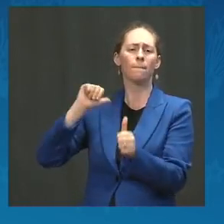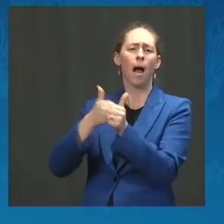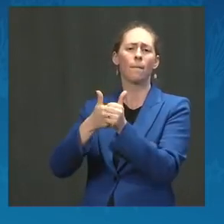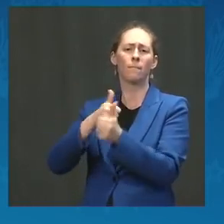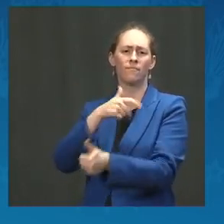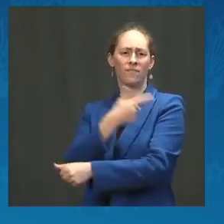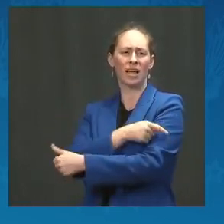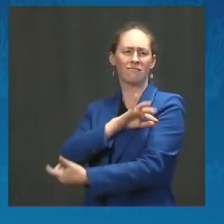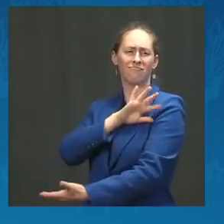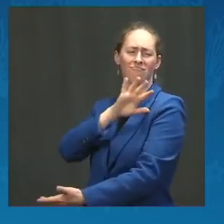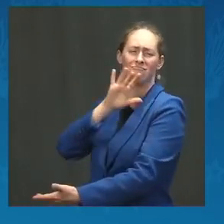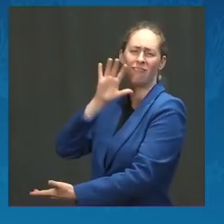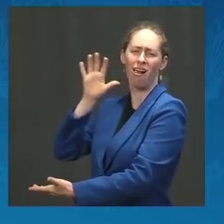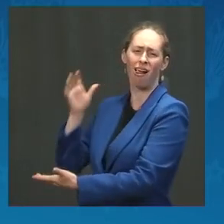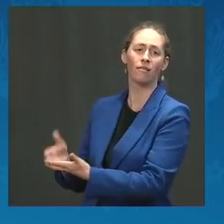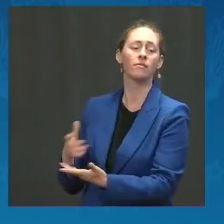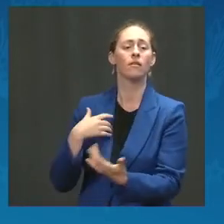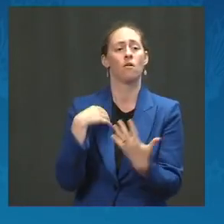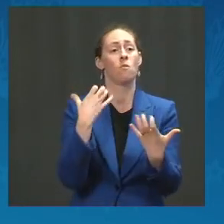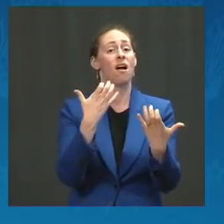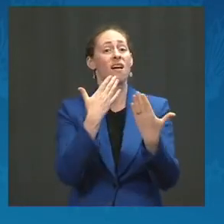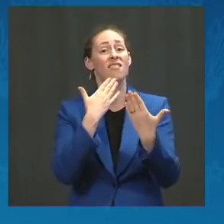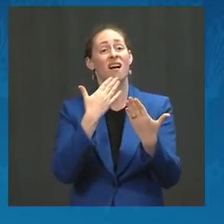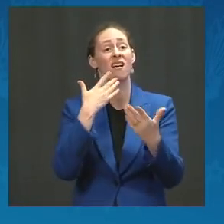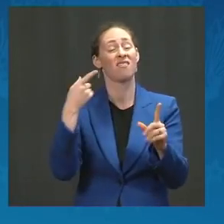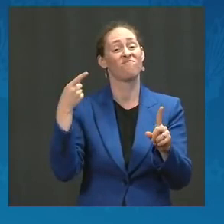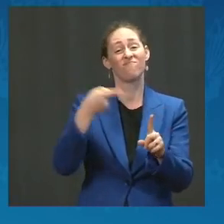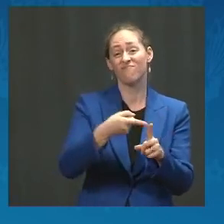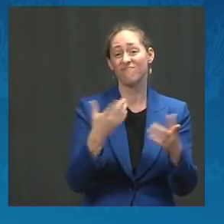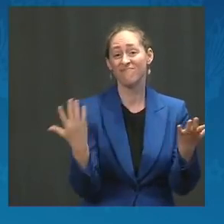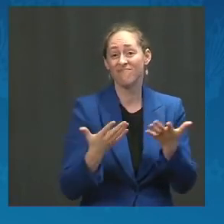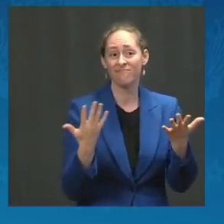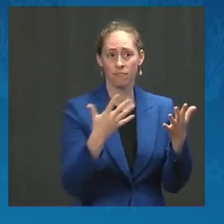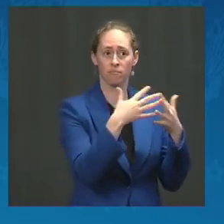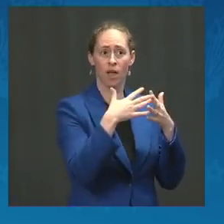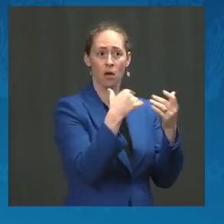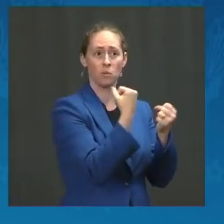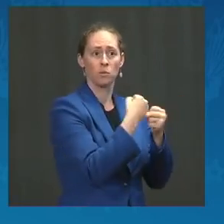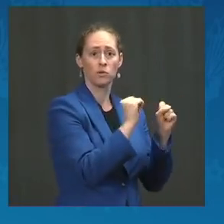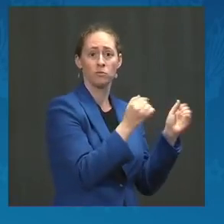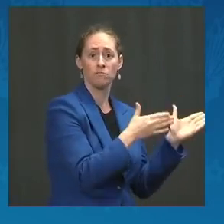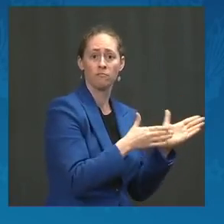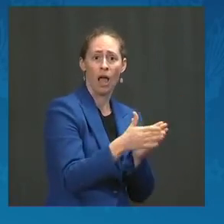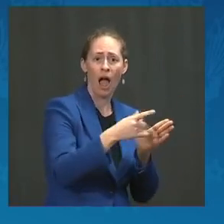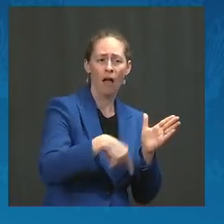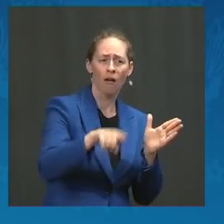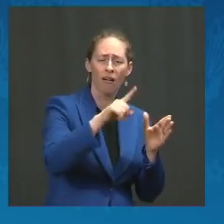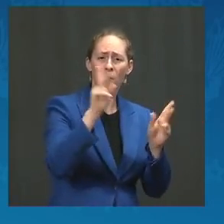Plan and the hard work of the American people, we've administered over